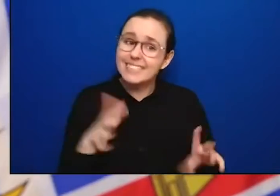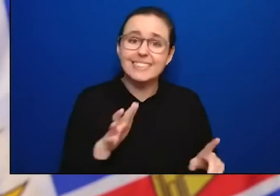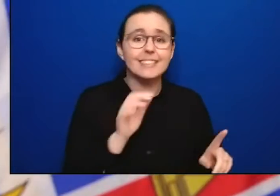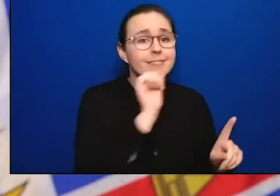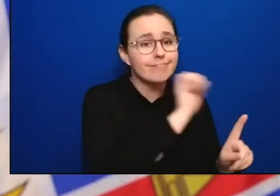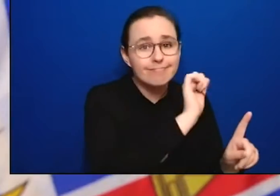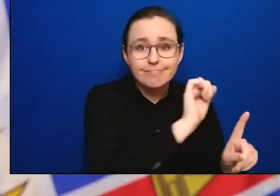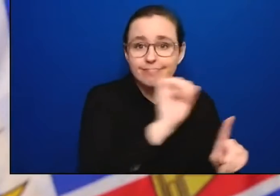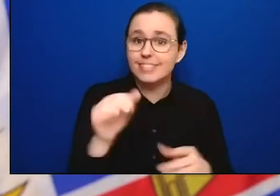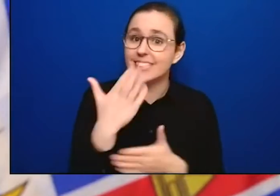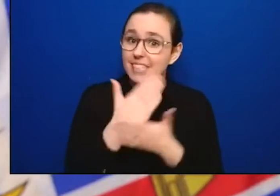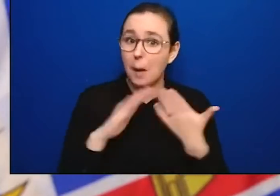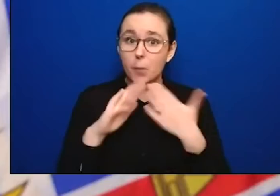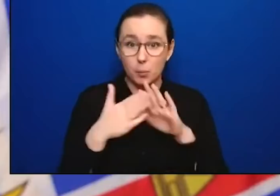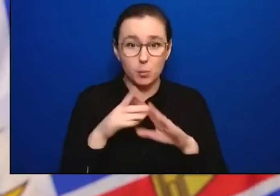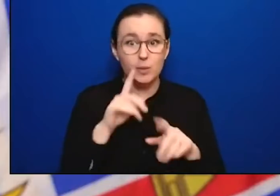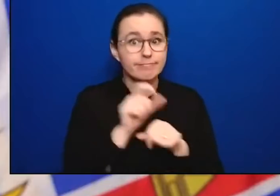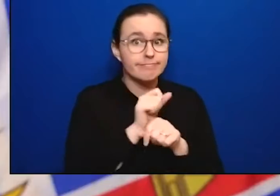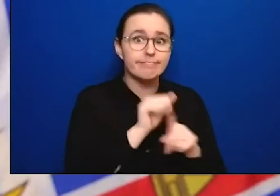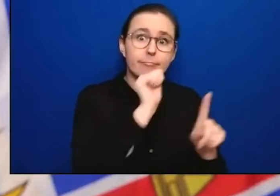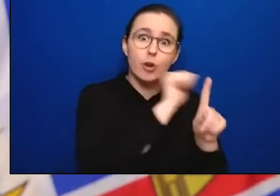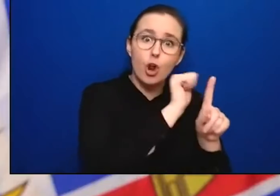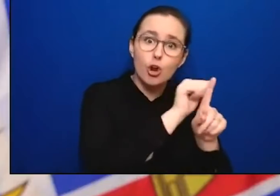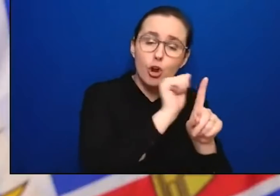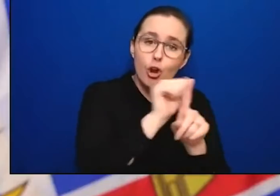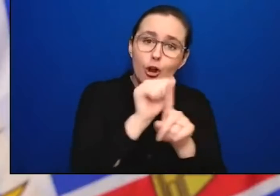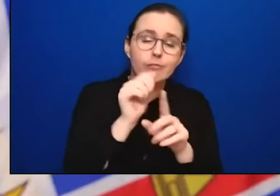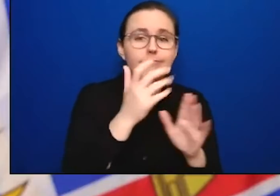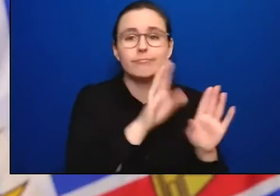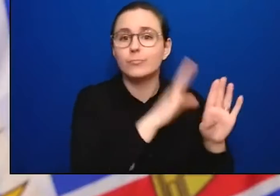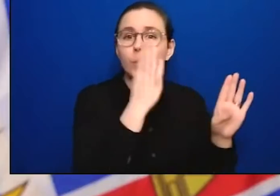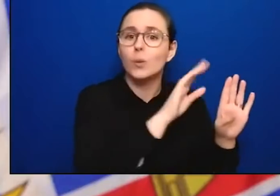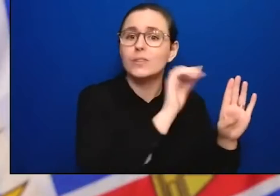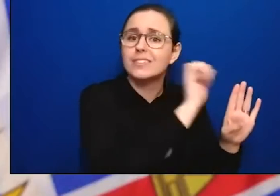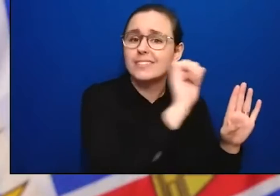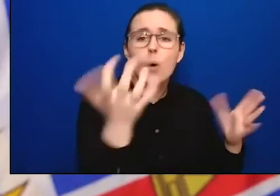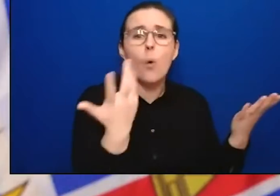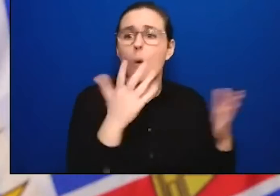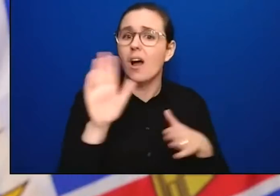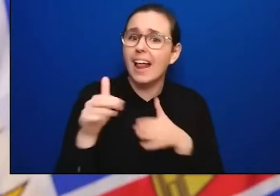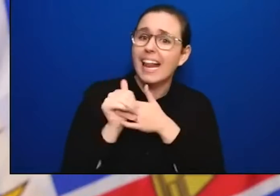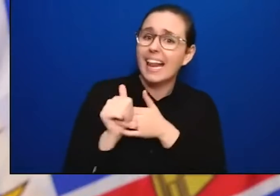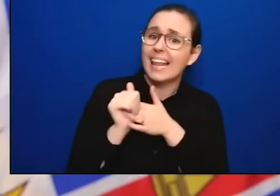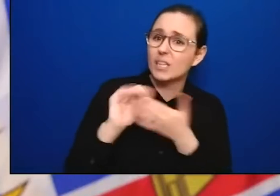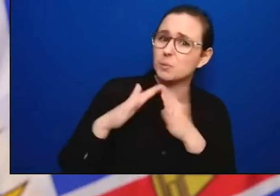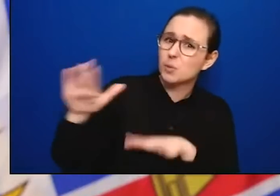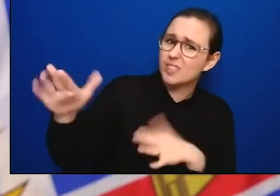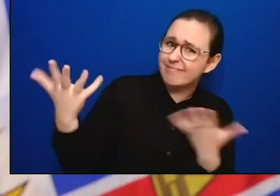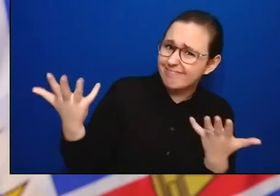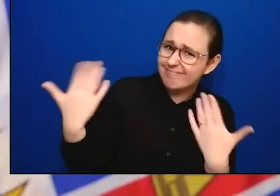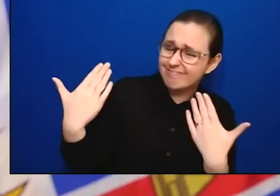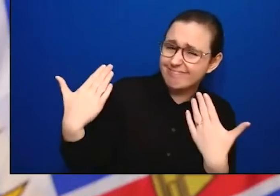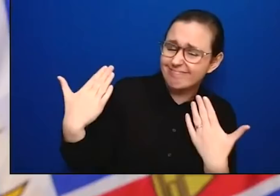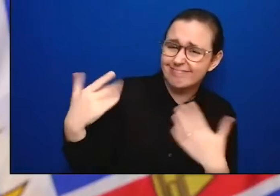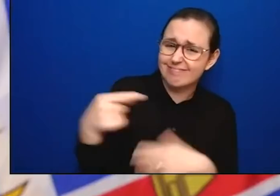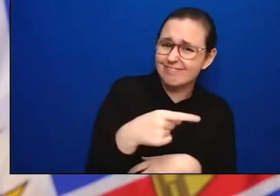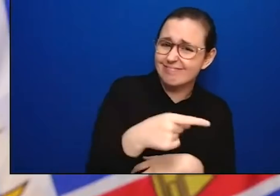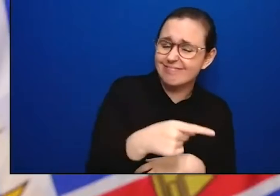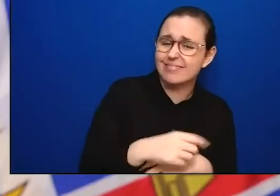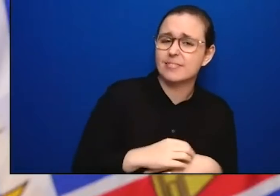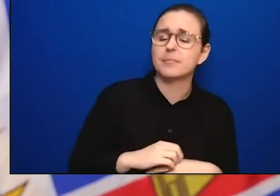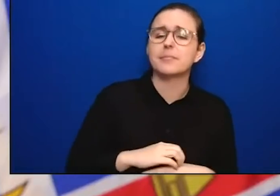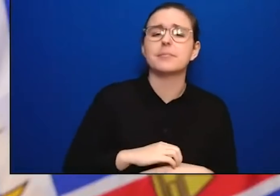door in many cases, but community to community, working with community leaders, getting that message out to people where they might hear